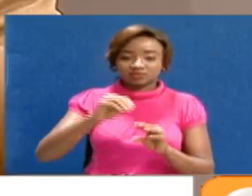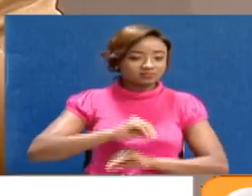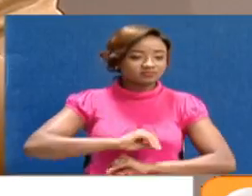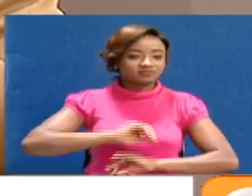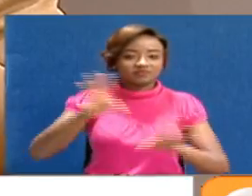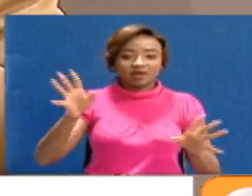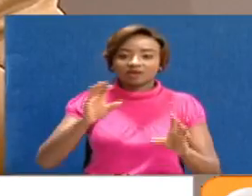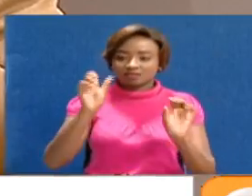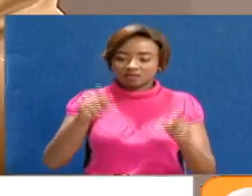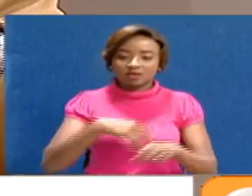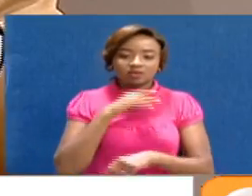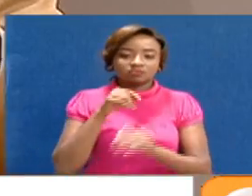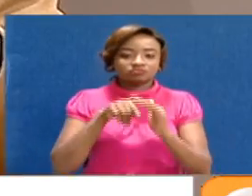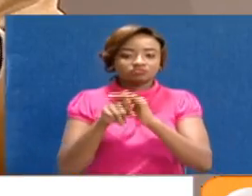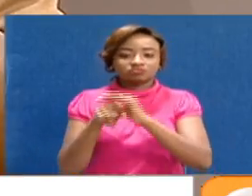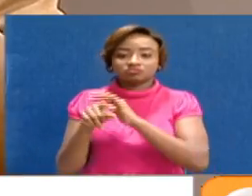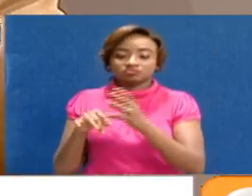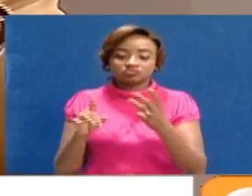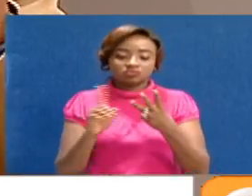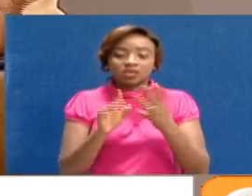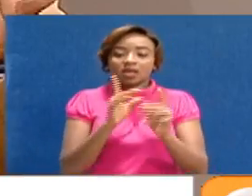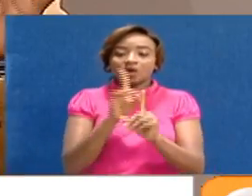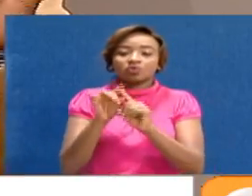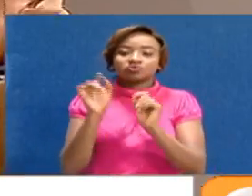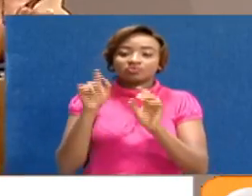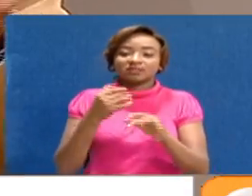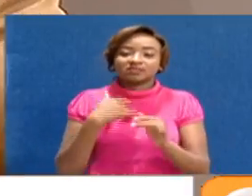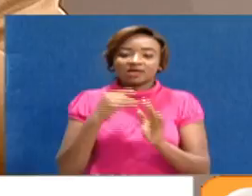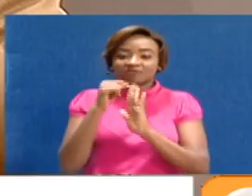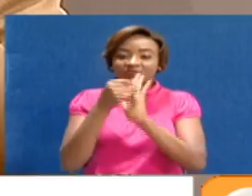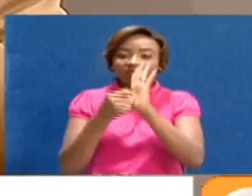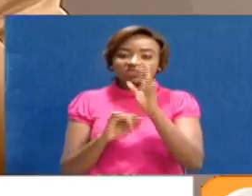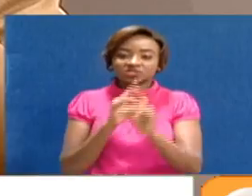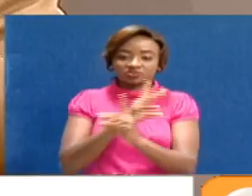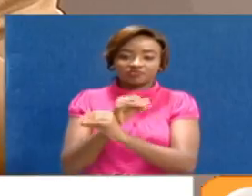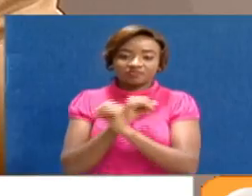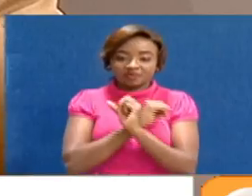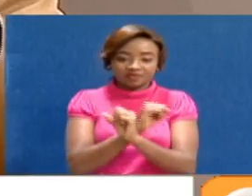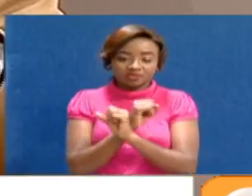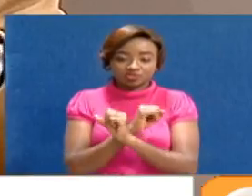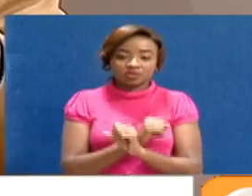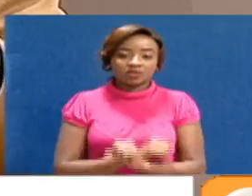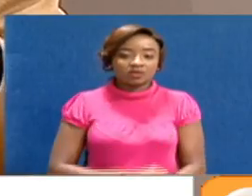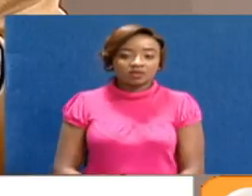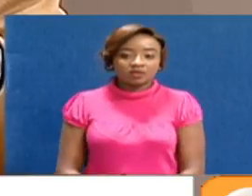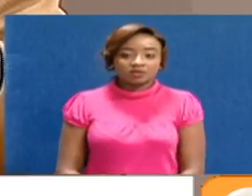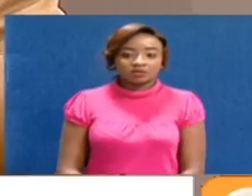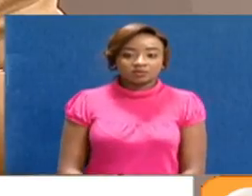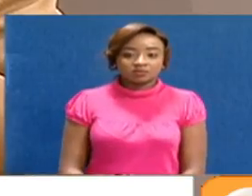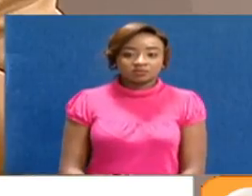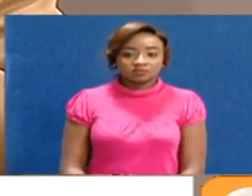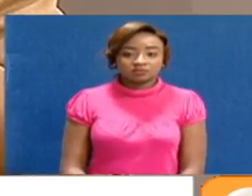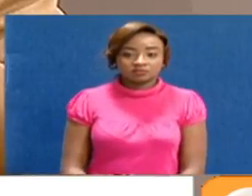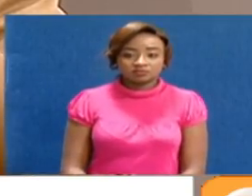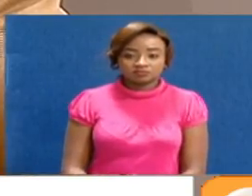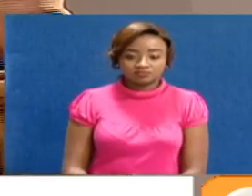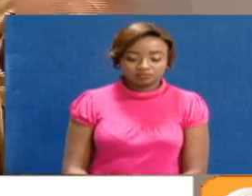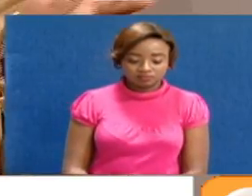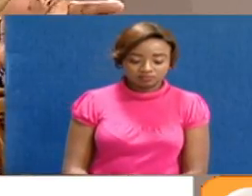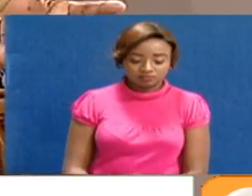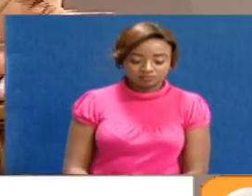also need to have prevention measures. And what we are doing, we have a department of prevention, and we do systems analysis. We